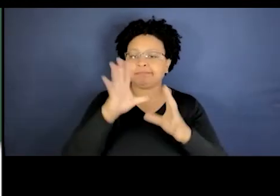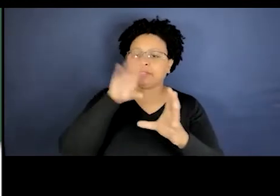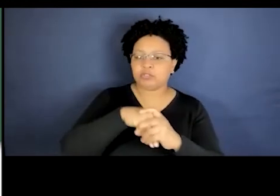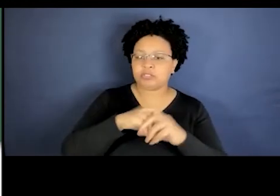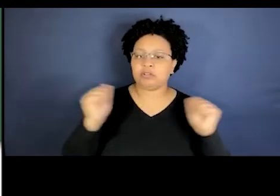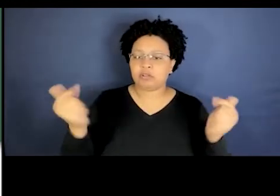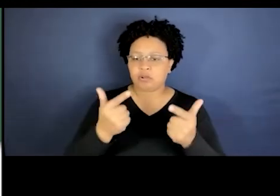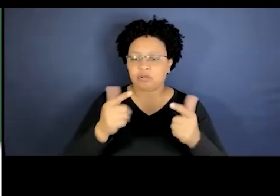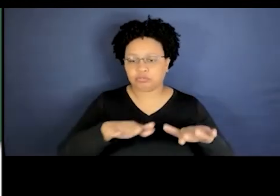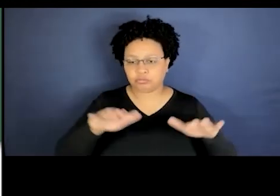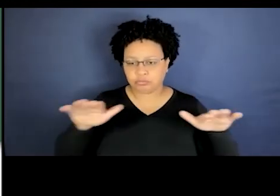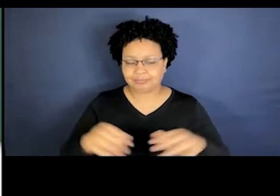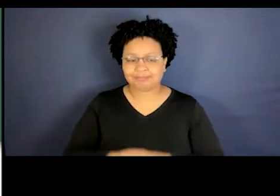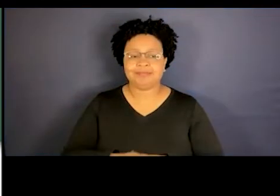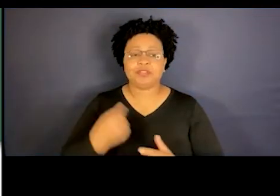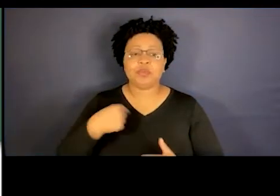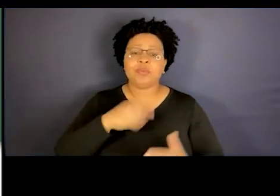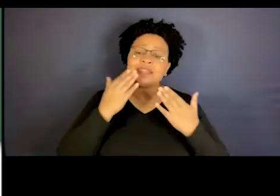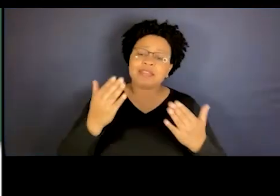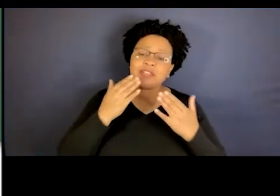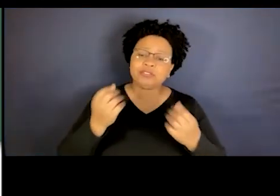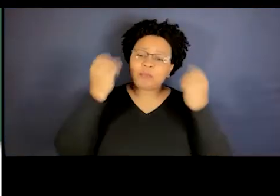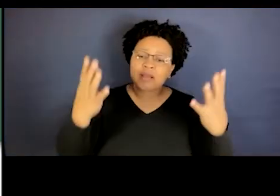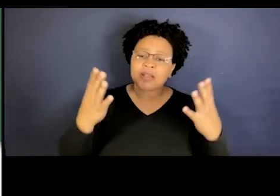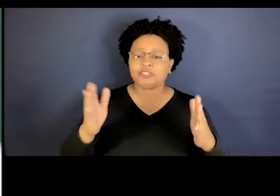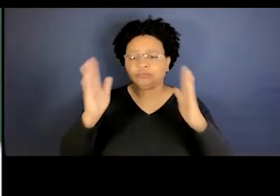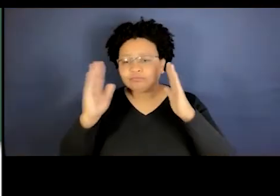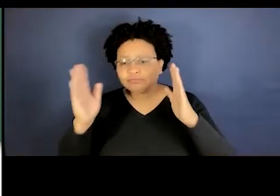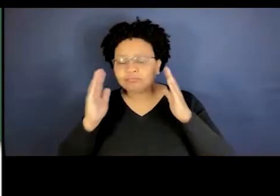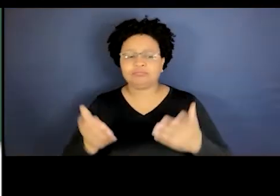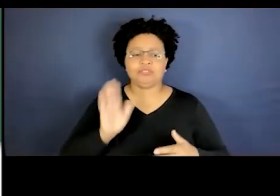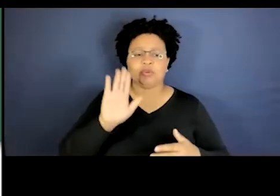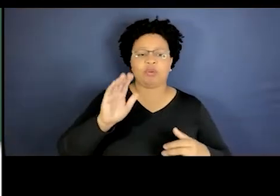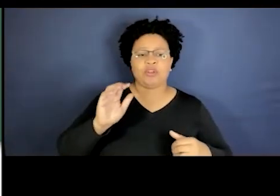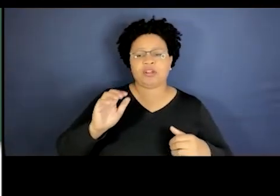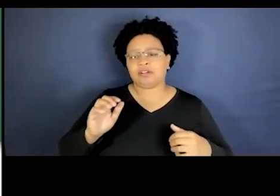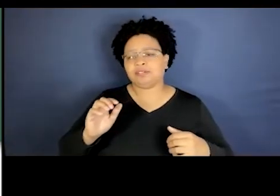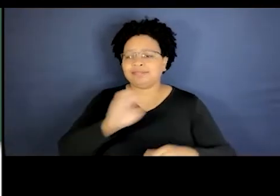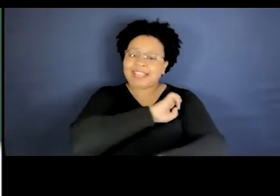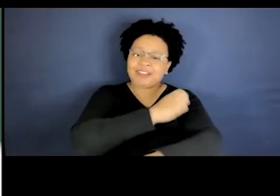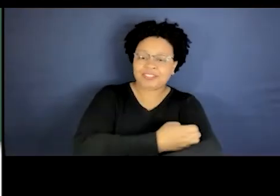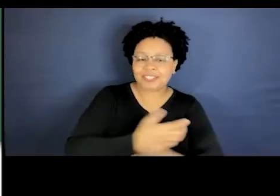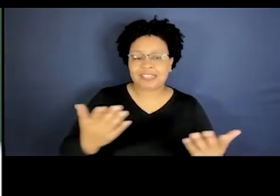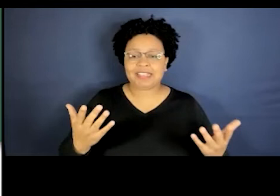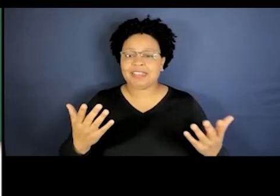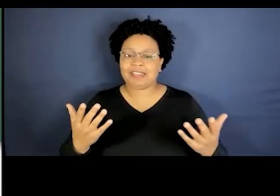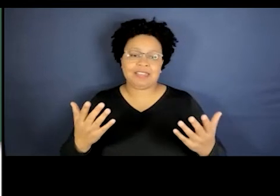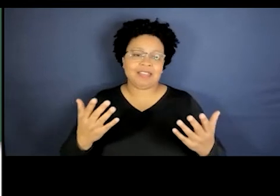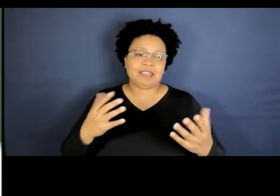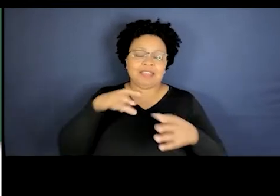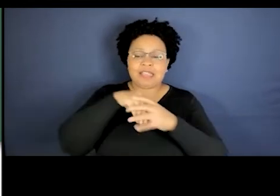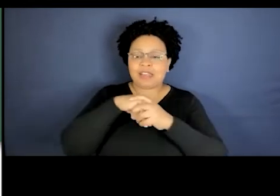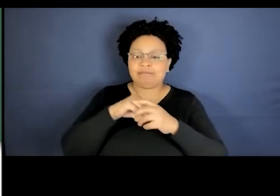So we thank you so much for your attention, for your energy, and just and being in space and community with